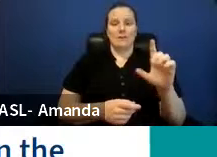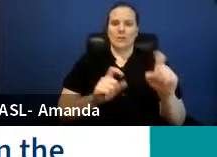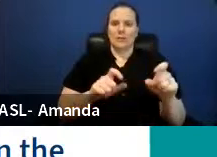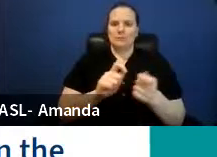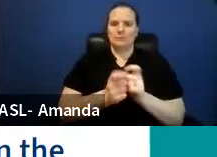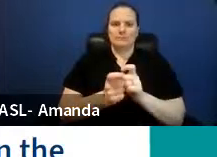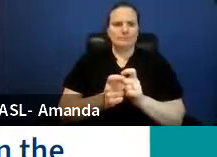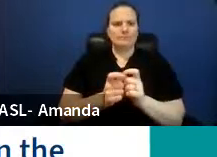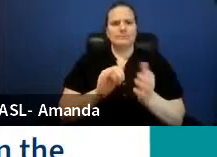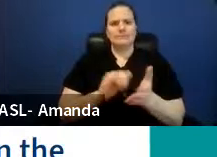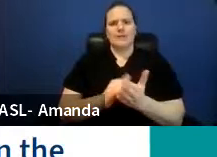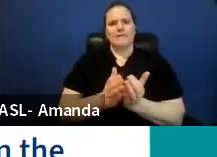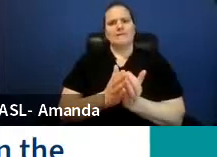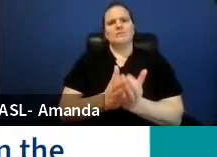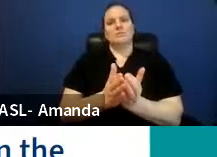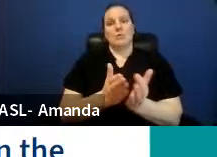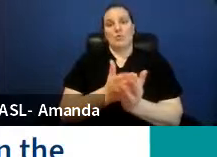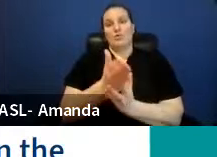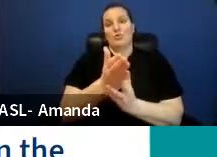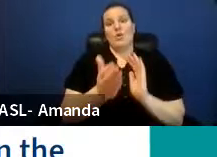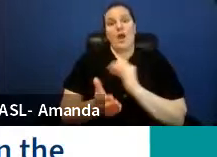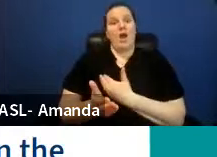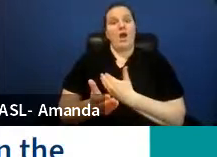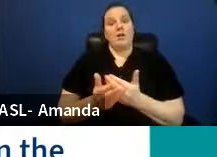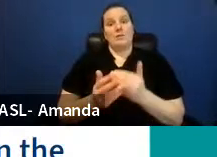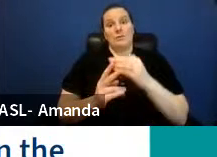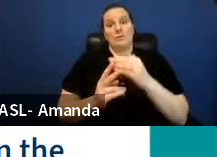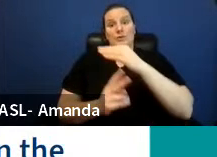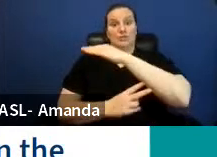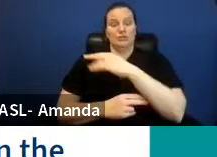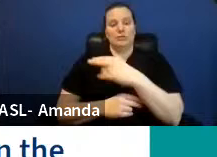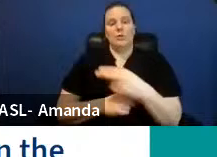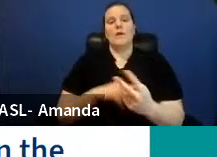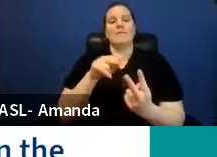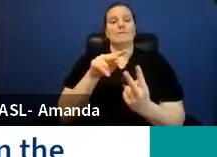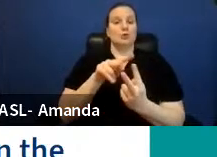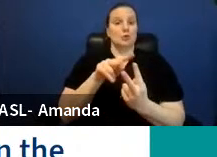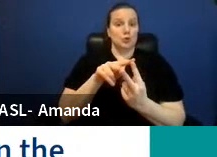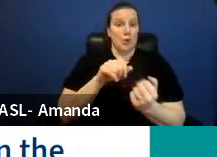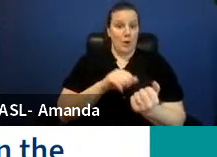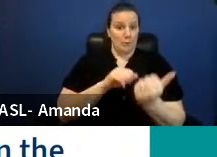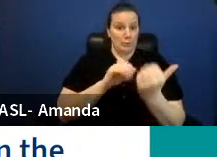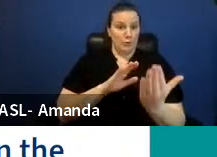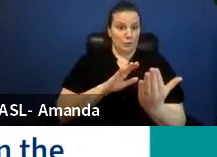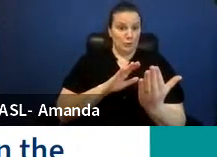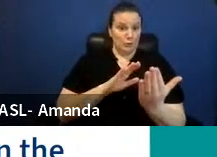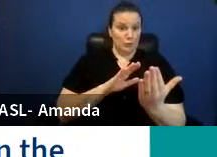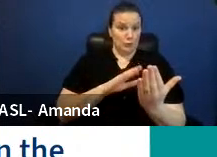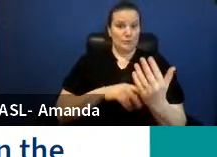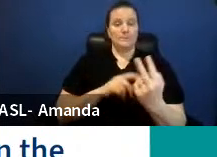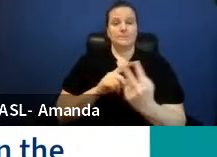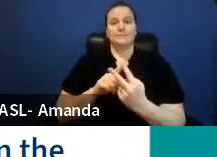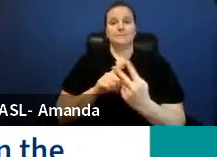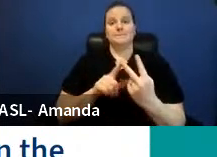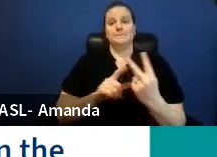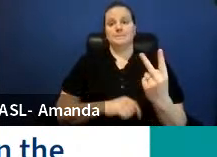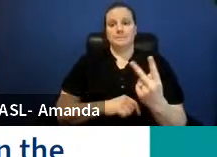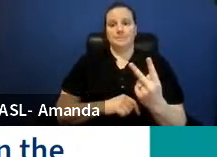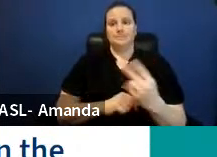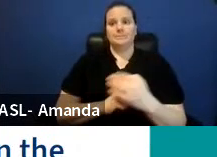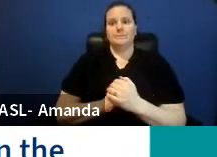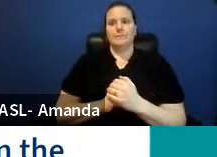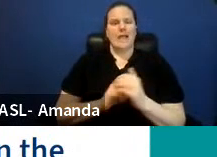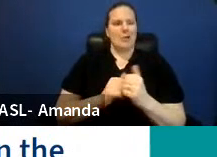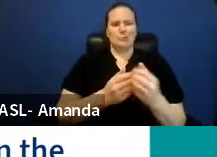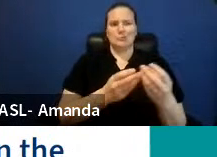vessels to be able to get through a lower bridge. So we're taking two approaches looking at how to